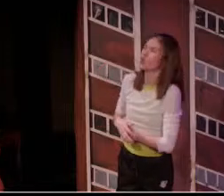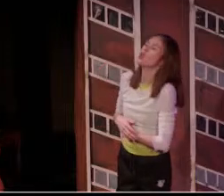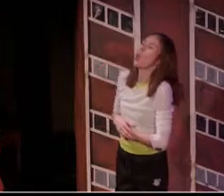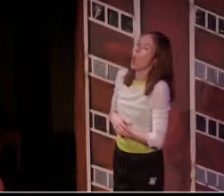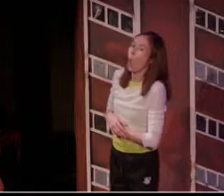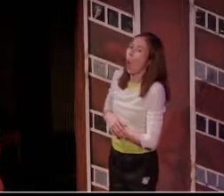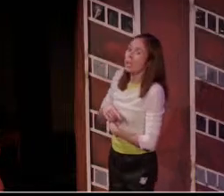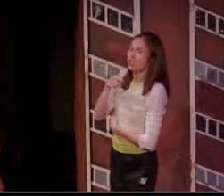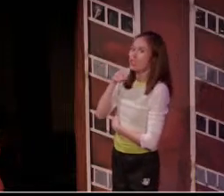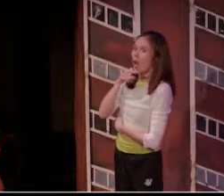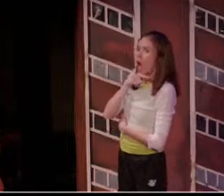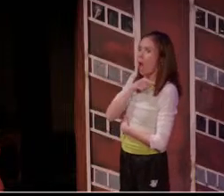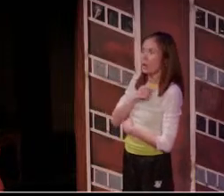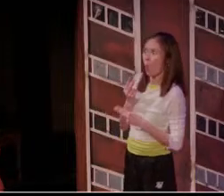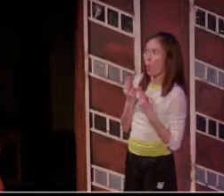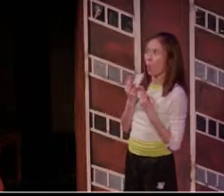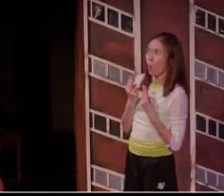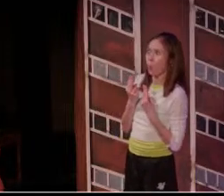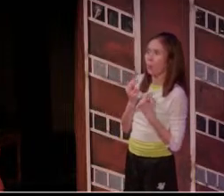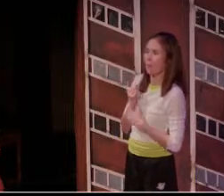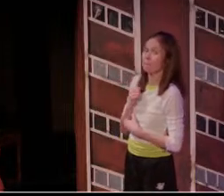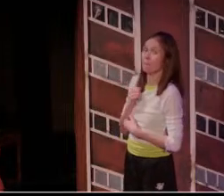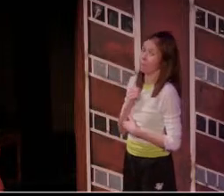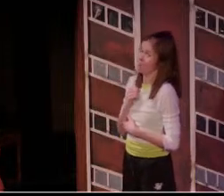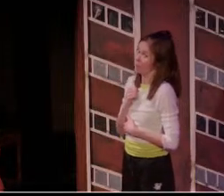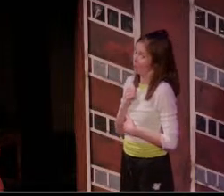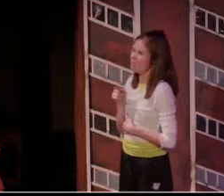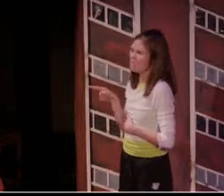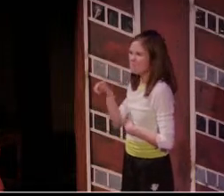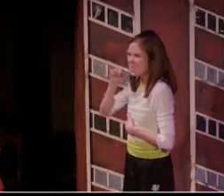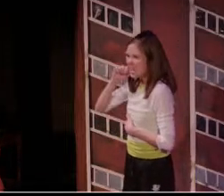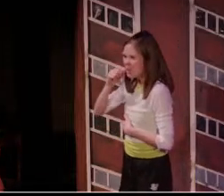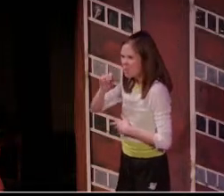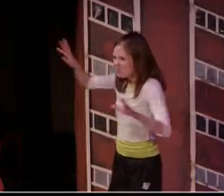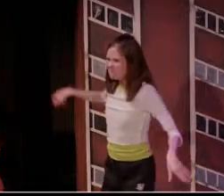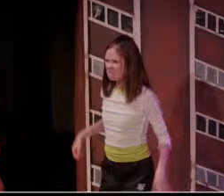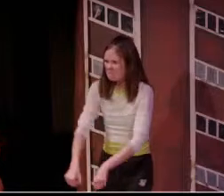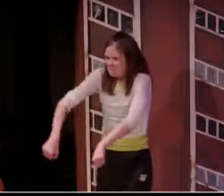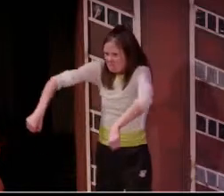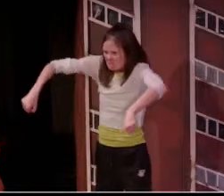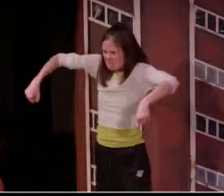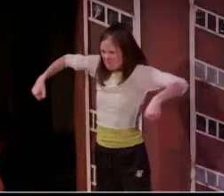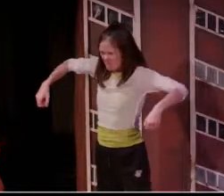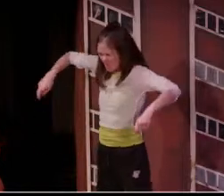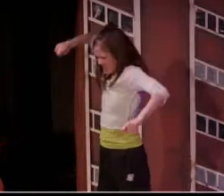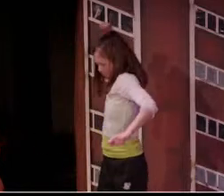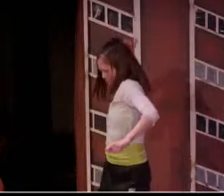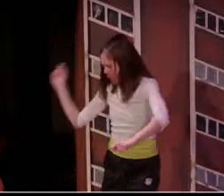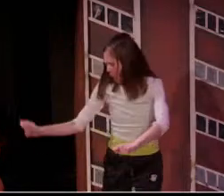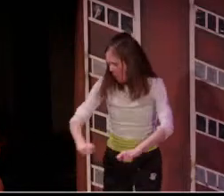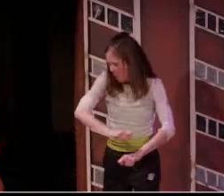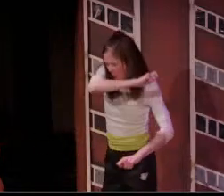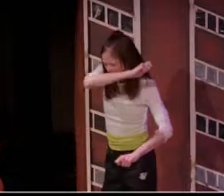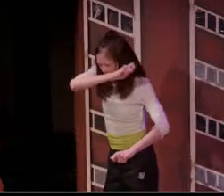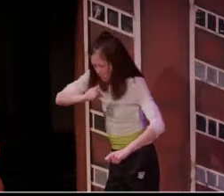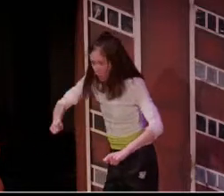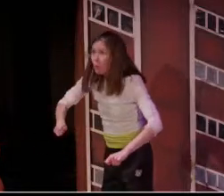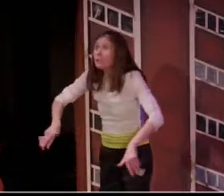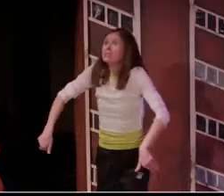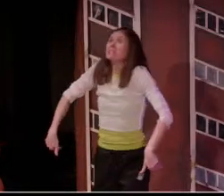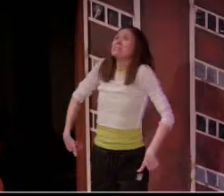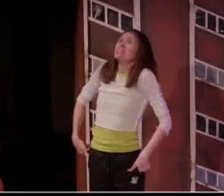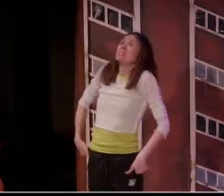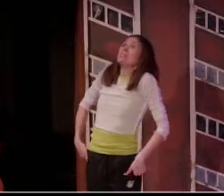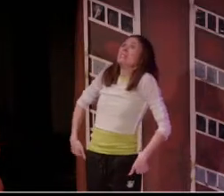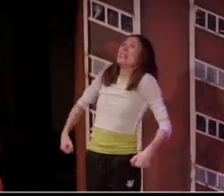will be flayed alive, then covered with honey and tied to the top of a wasp nest until he's 3/4 dead.